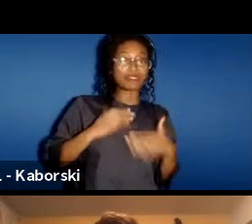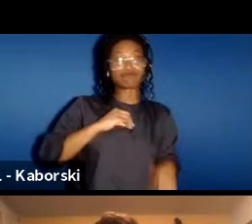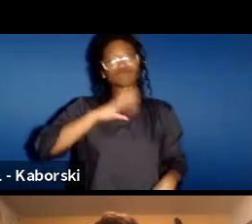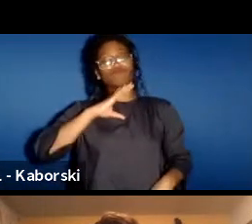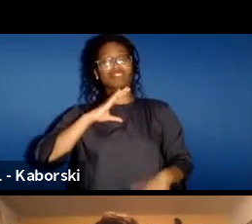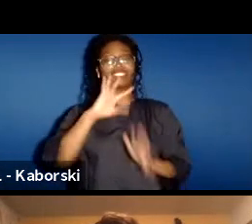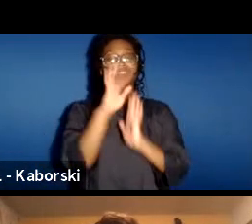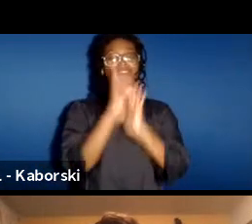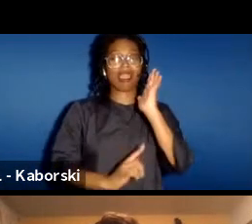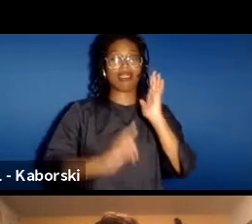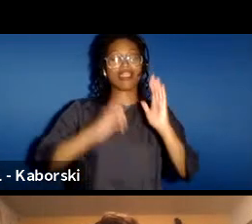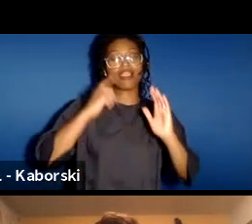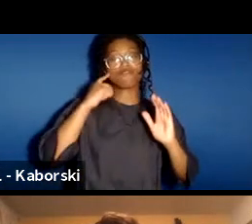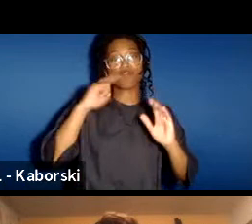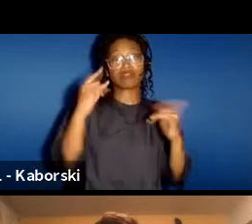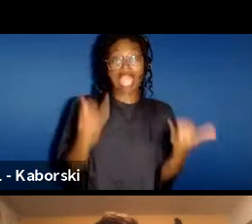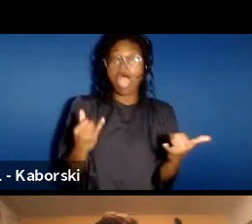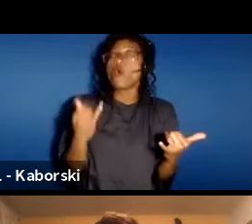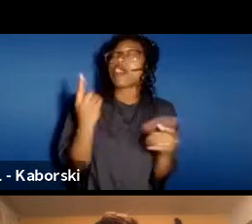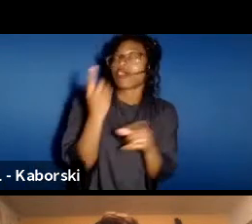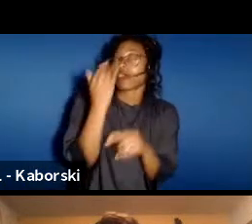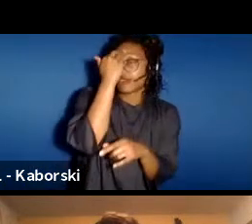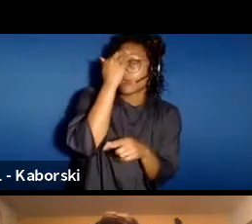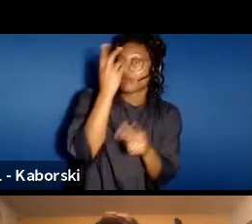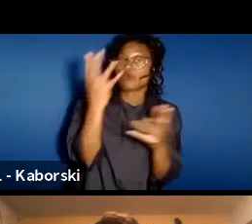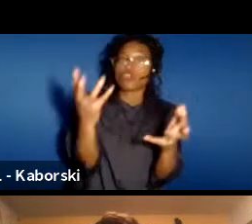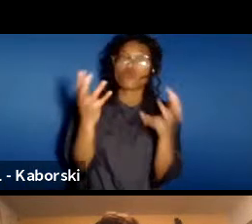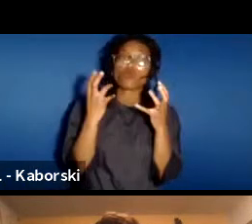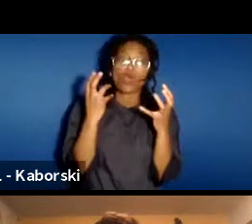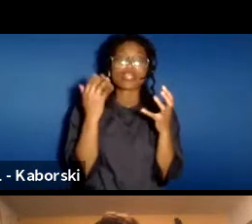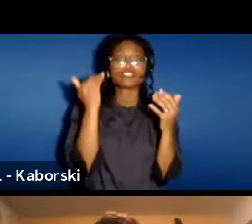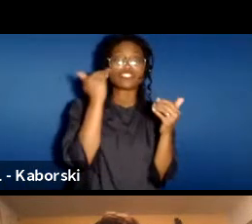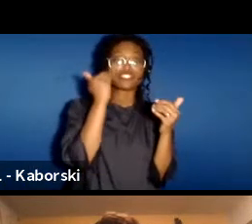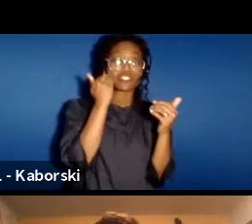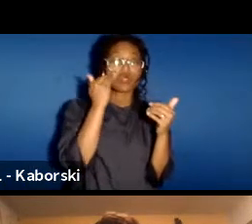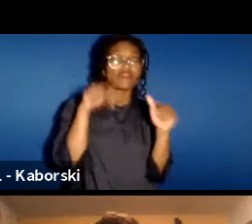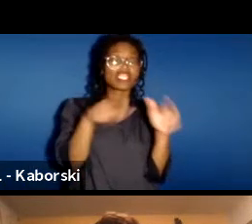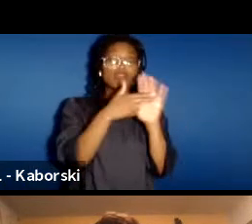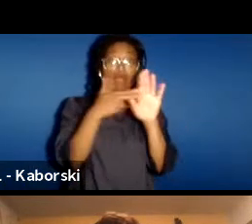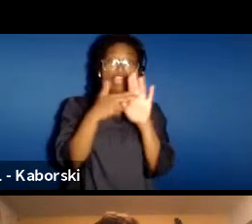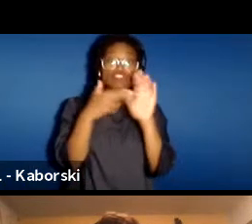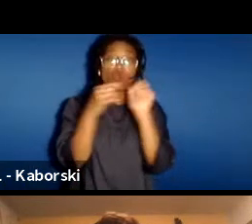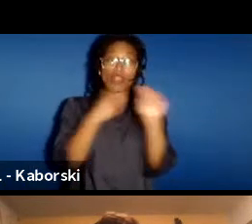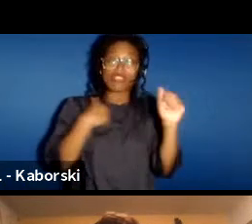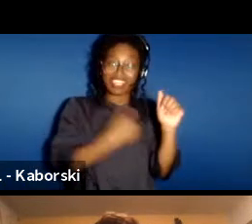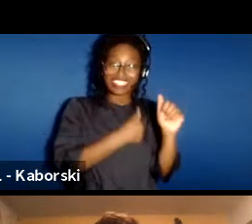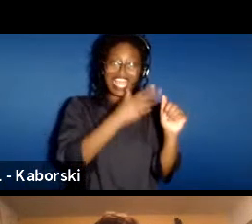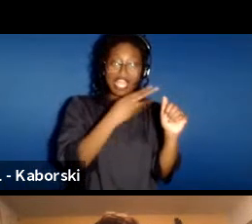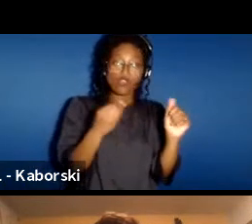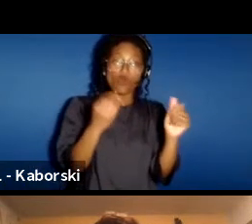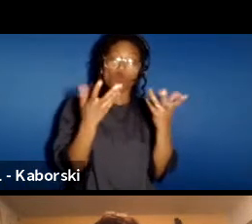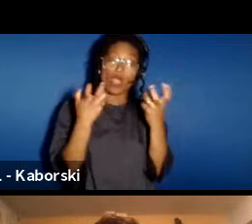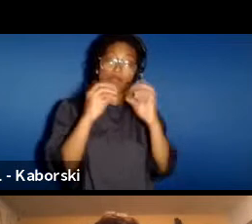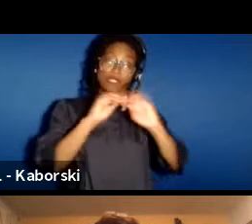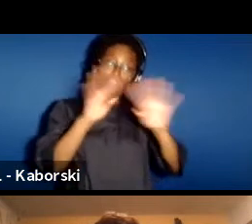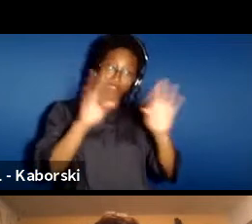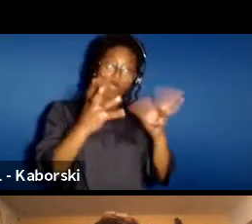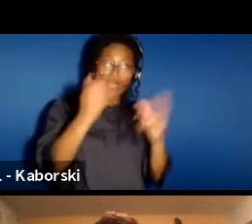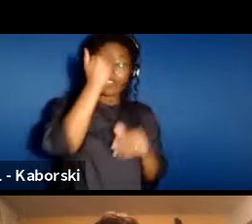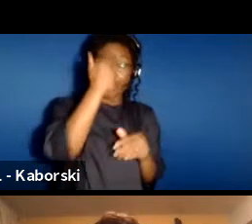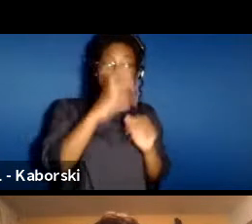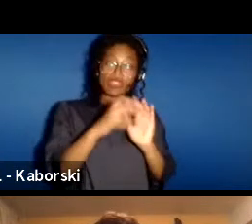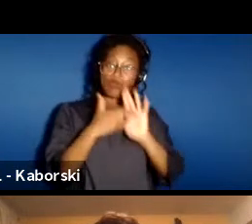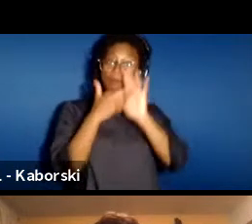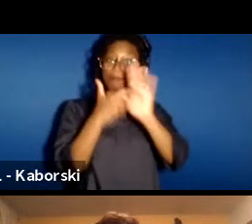think everyone is right. It's like we want to know that these brands are with us, and we want to be transparent and we want to know what they stand for. Because